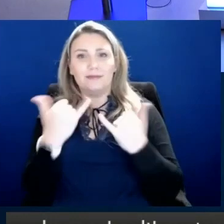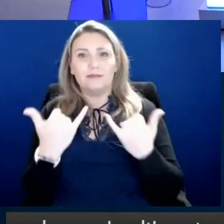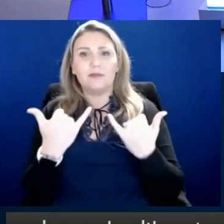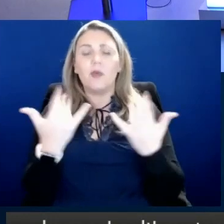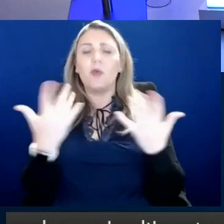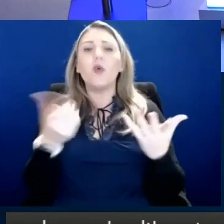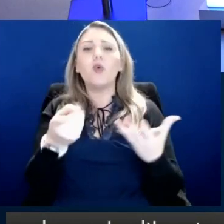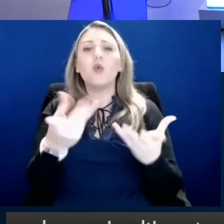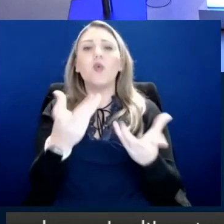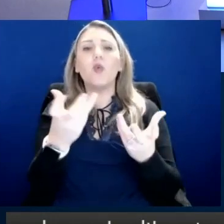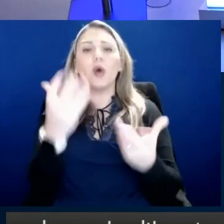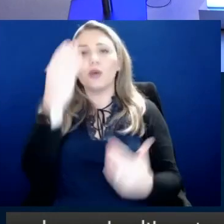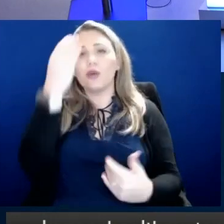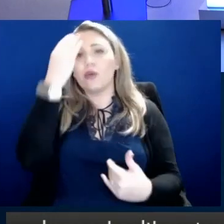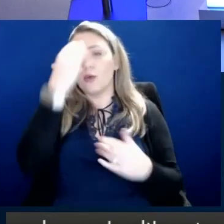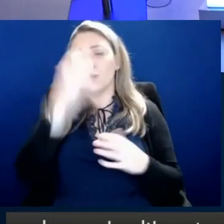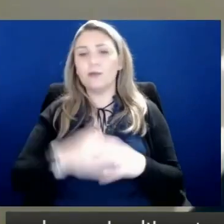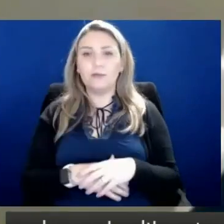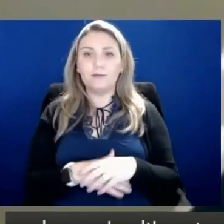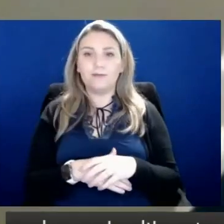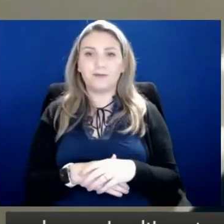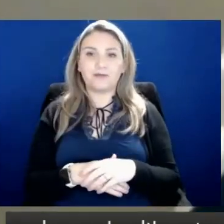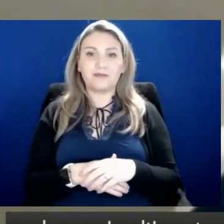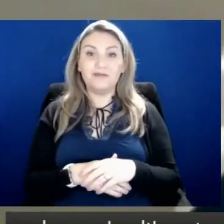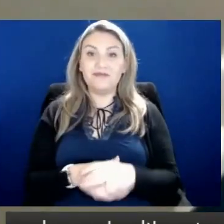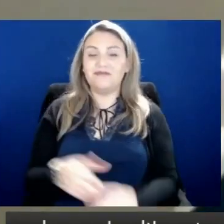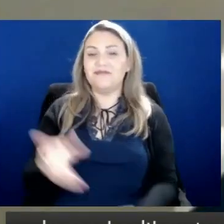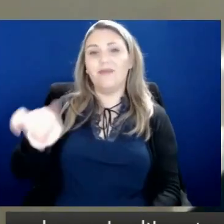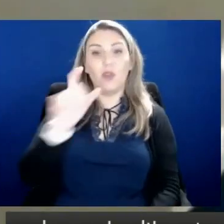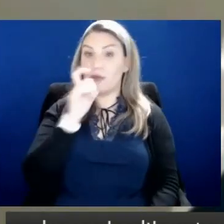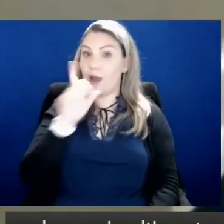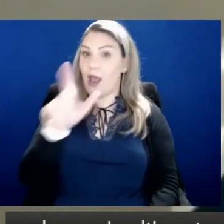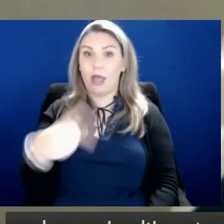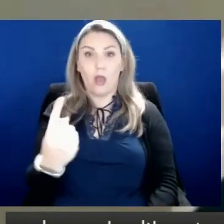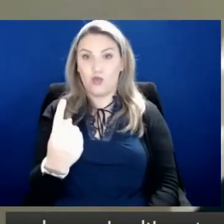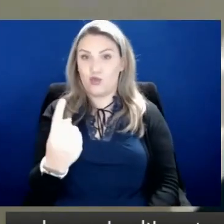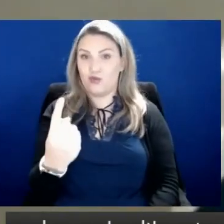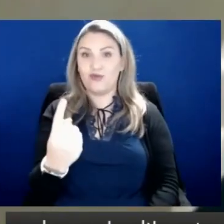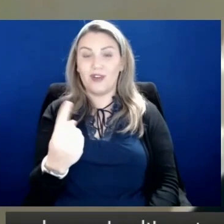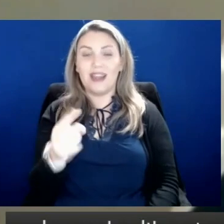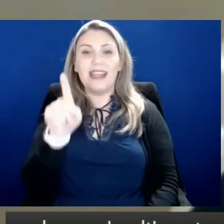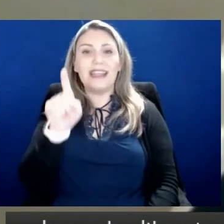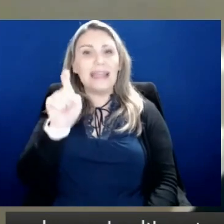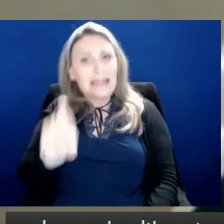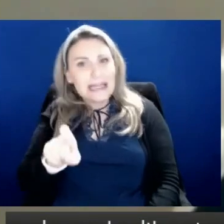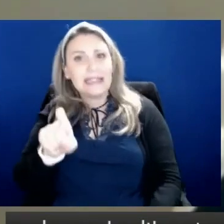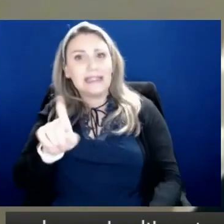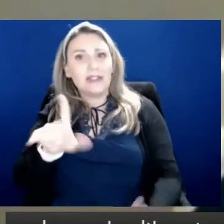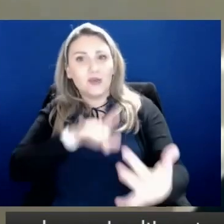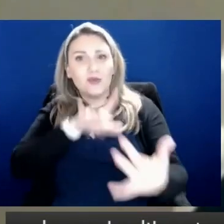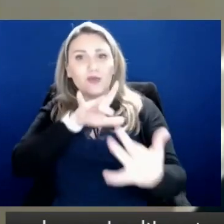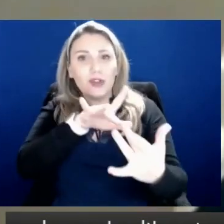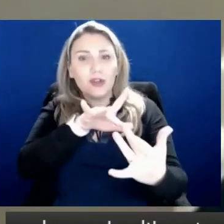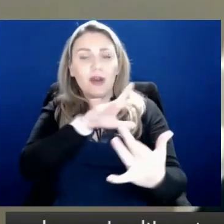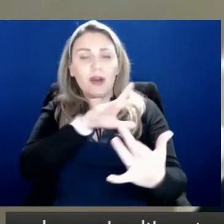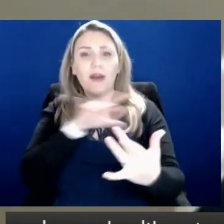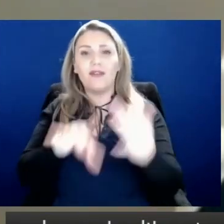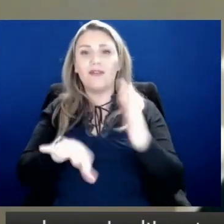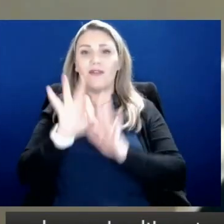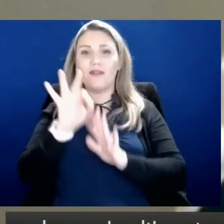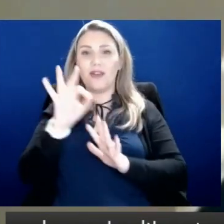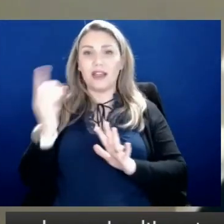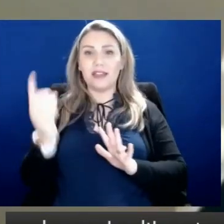know? That they're not alone and that they need to reach out and find someone. I